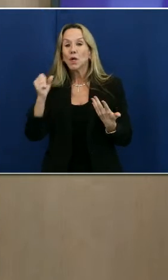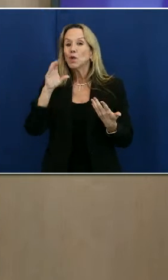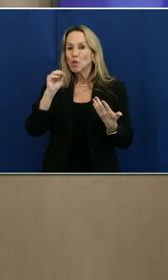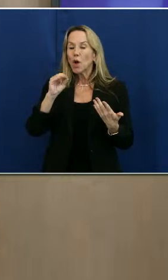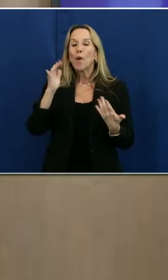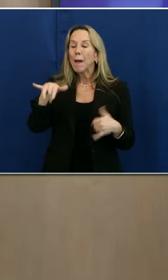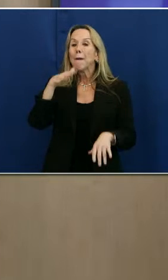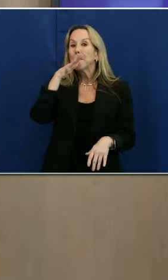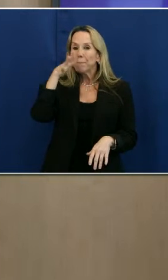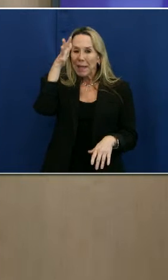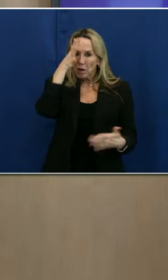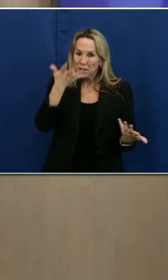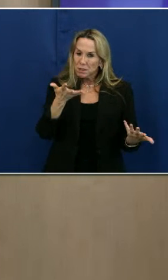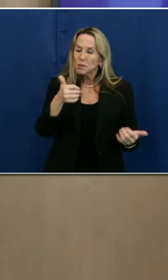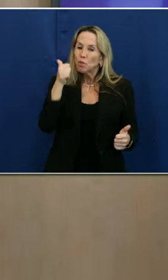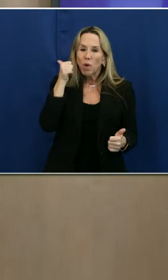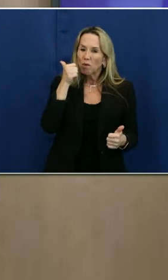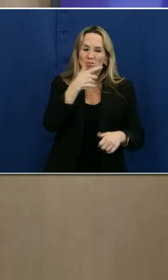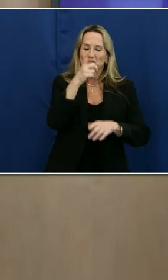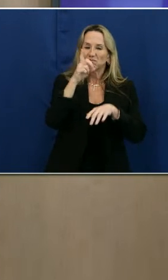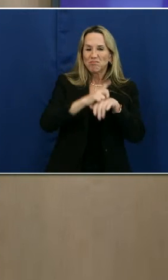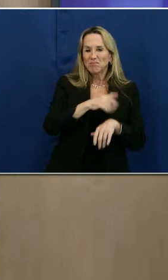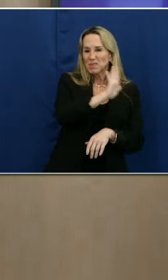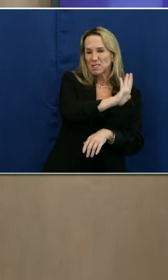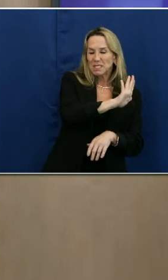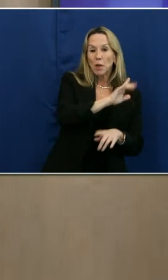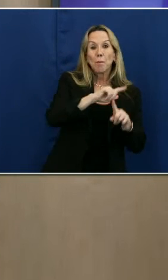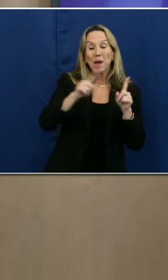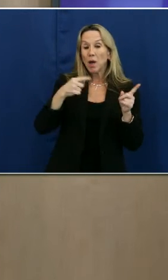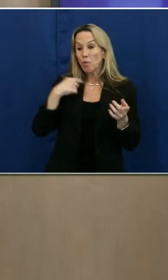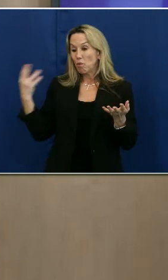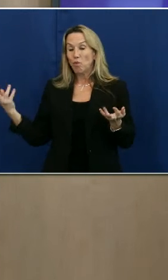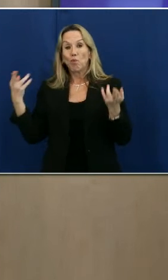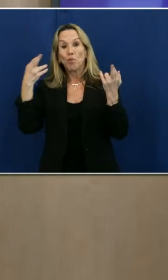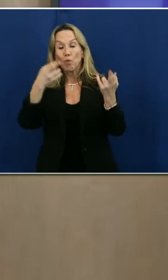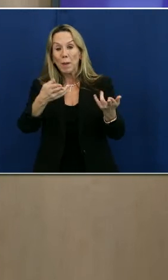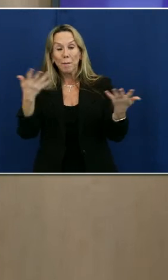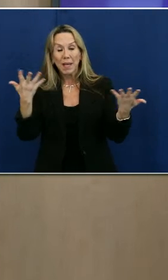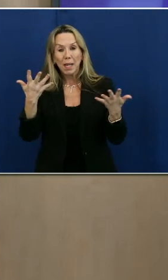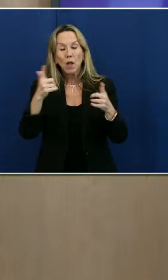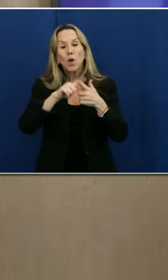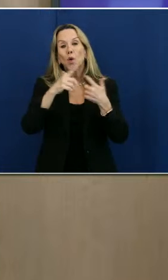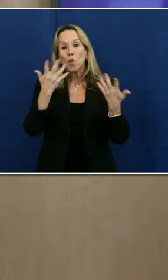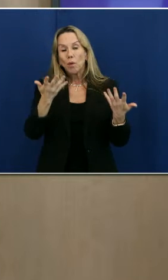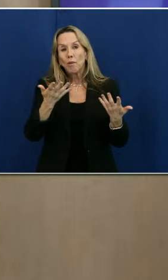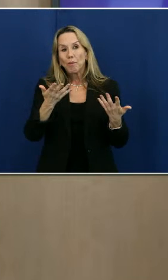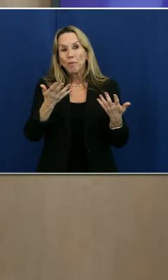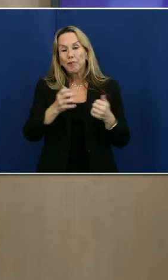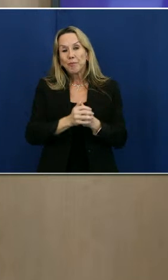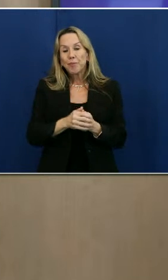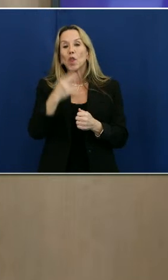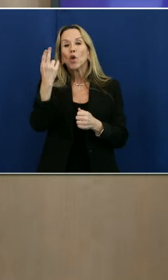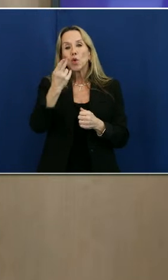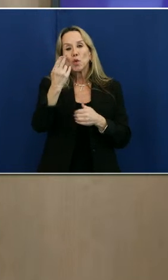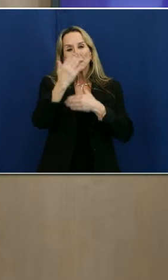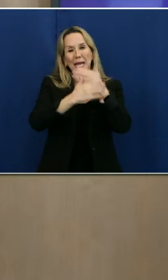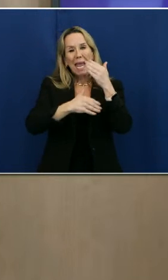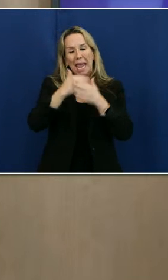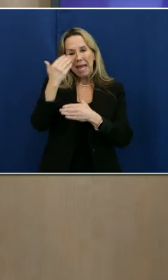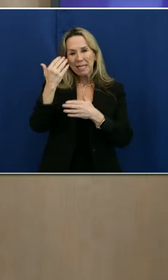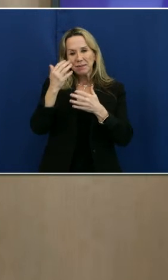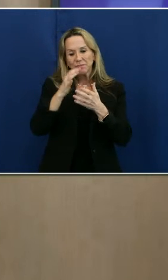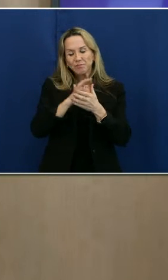the parents aren't going to do that, but what they are being recommended to do is to use hand